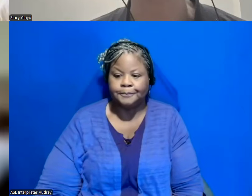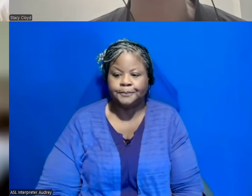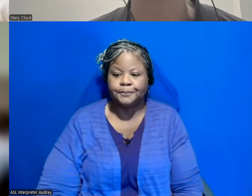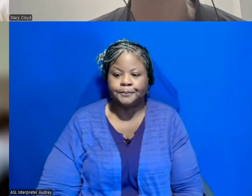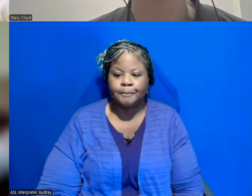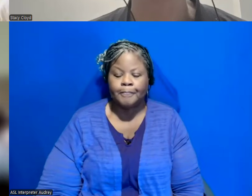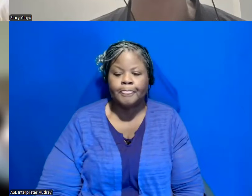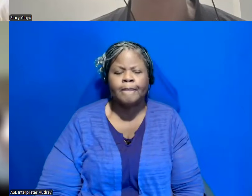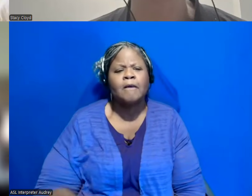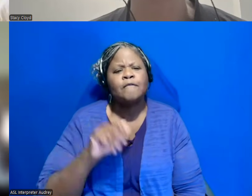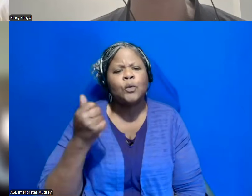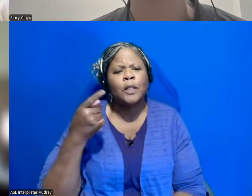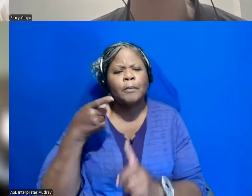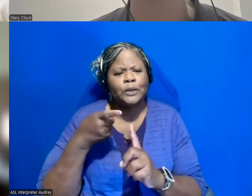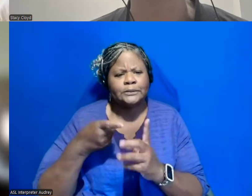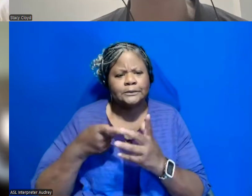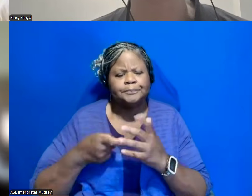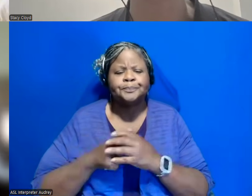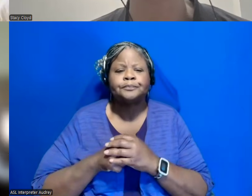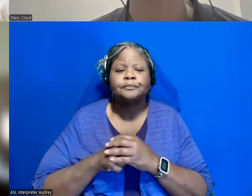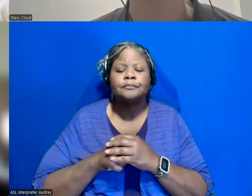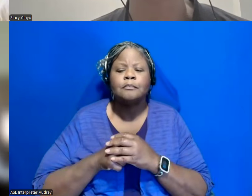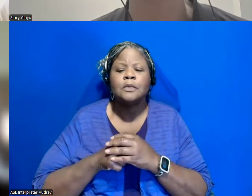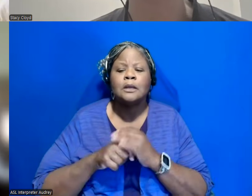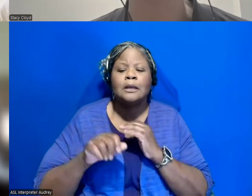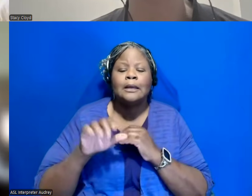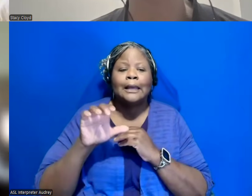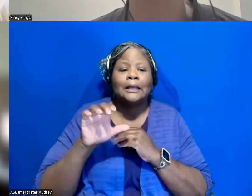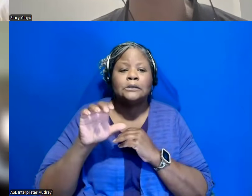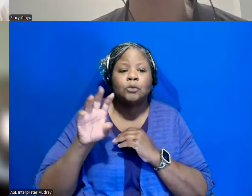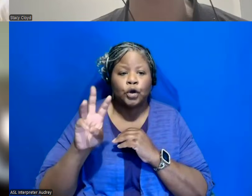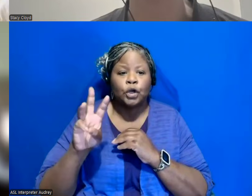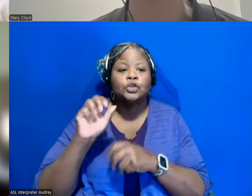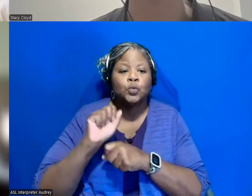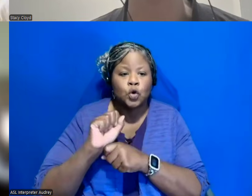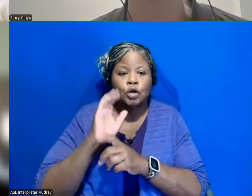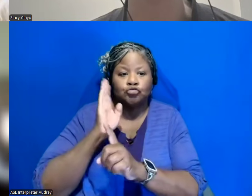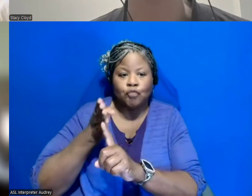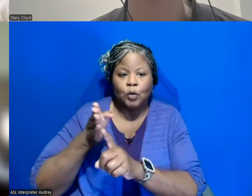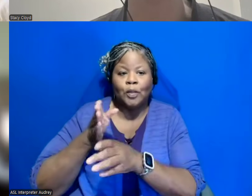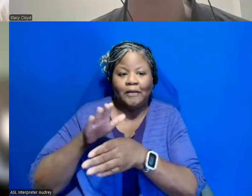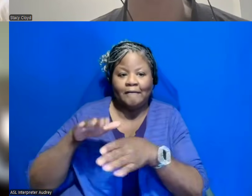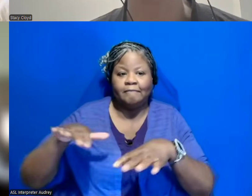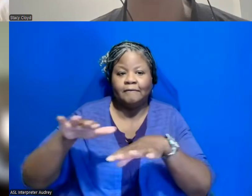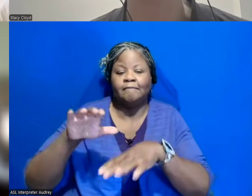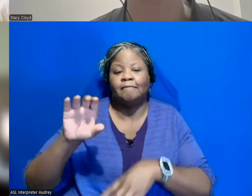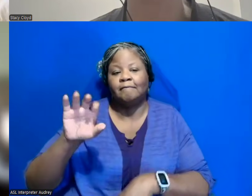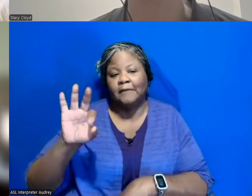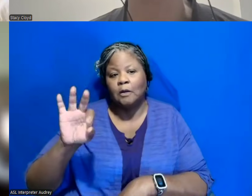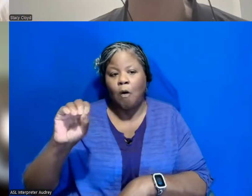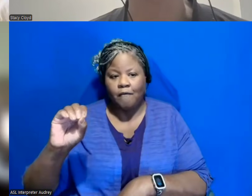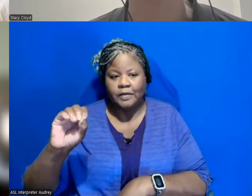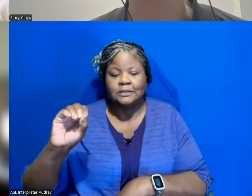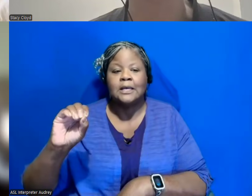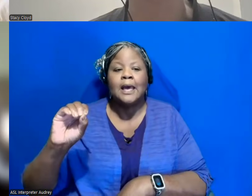A couple other notes. Caseworkers often work directly with local field office and DDS staff, as well as hearings office staff.